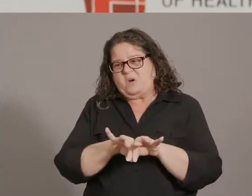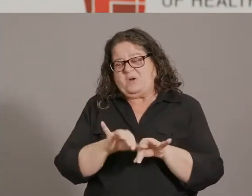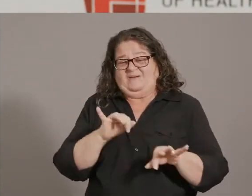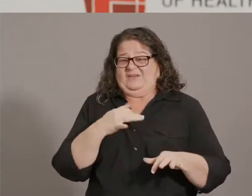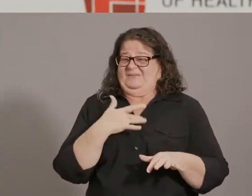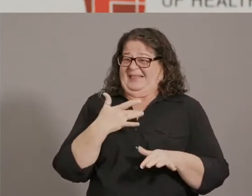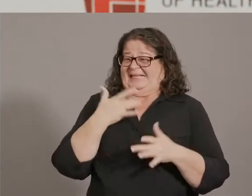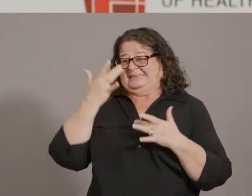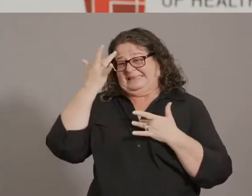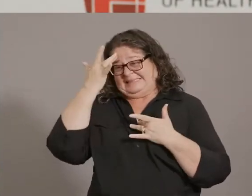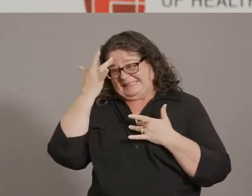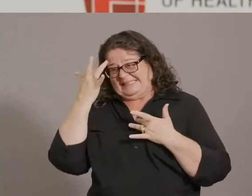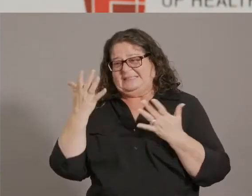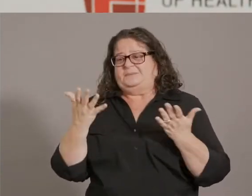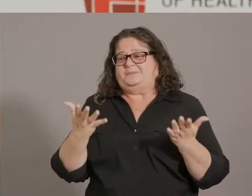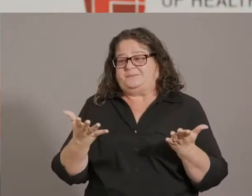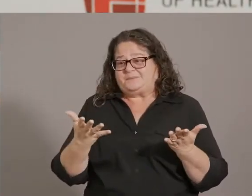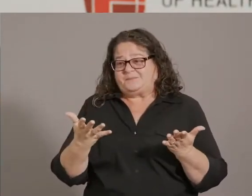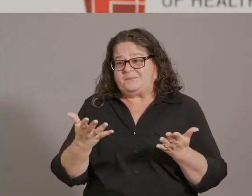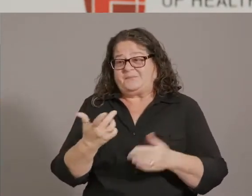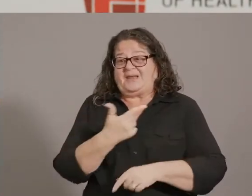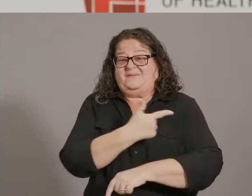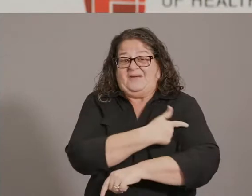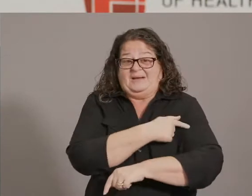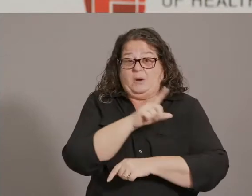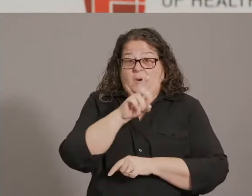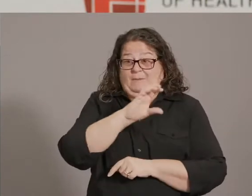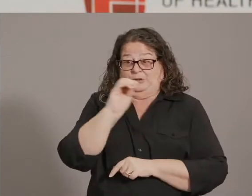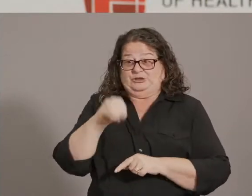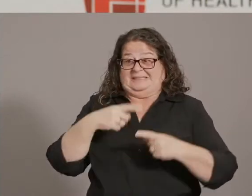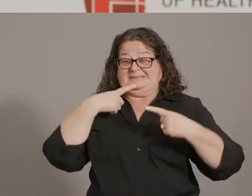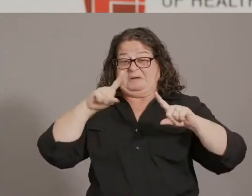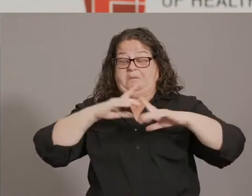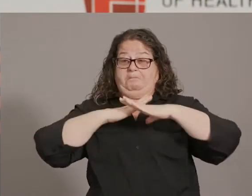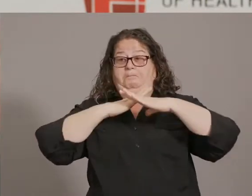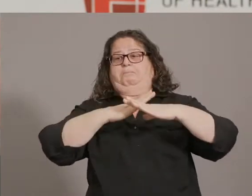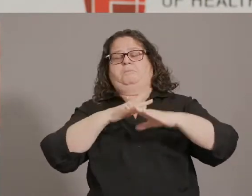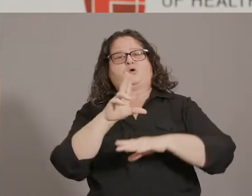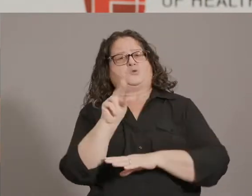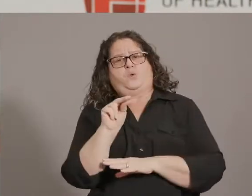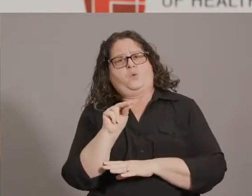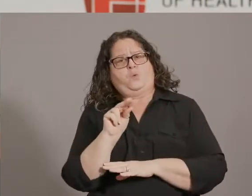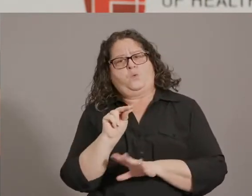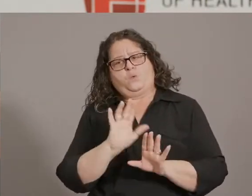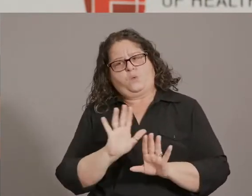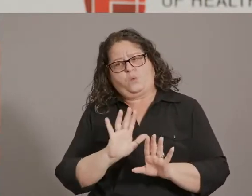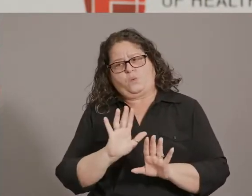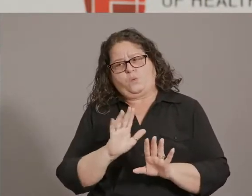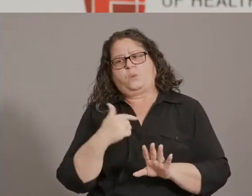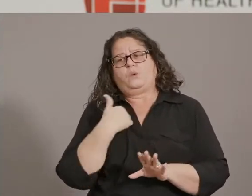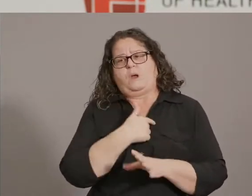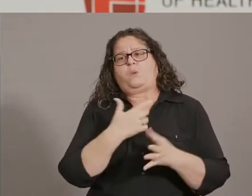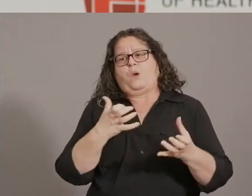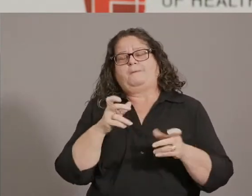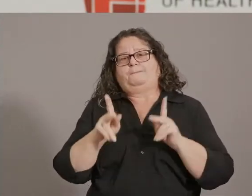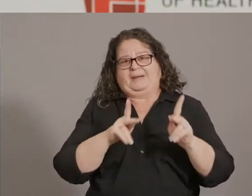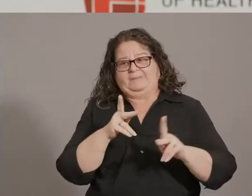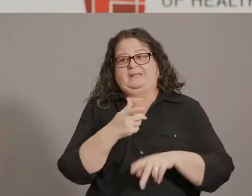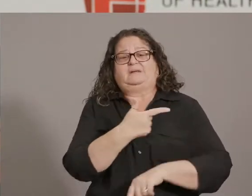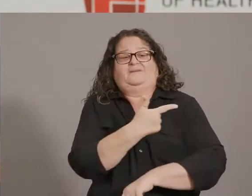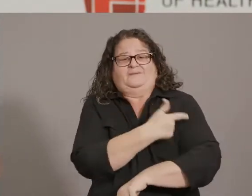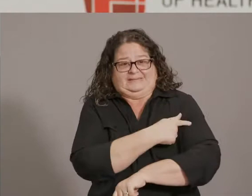100% effective. That's why we, in addition to getting people vaccinated to reduce severity and length of symptoms and all of